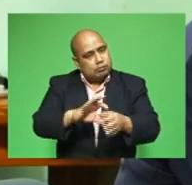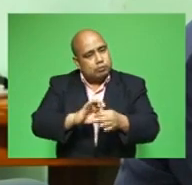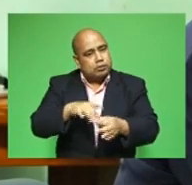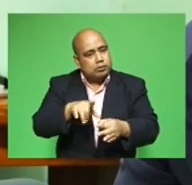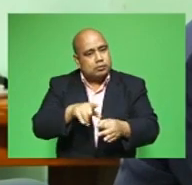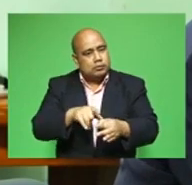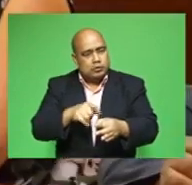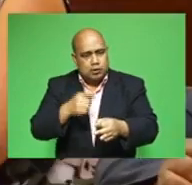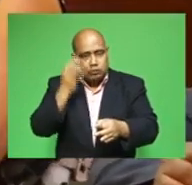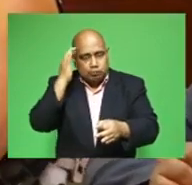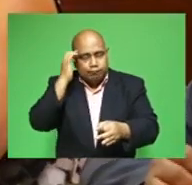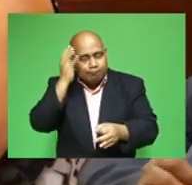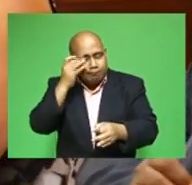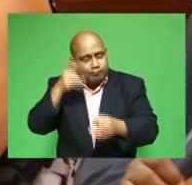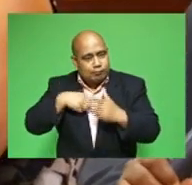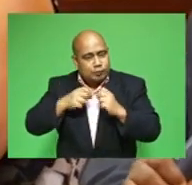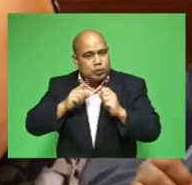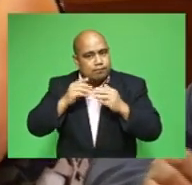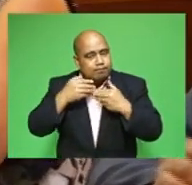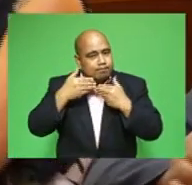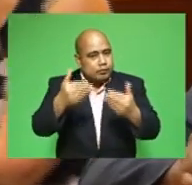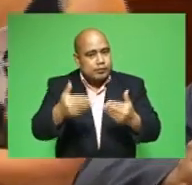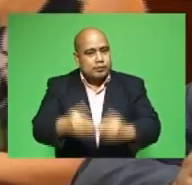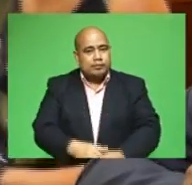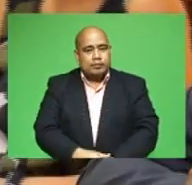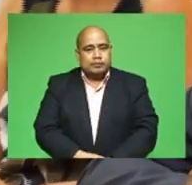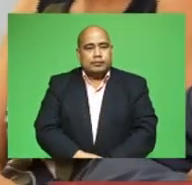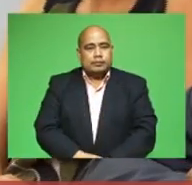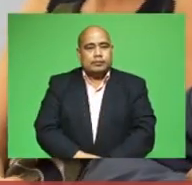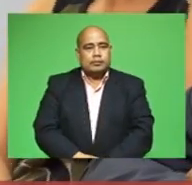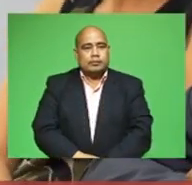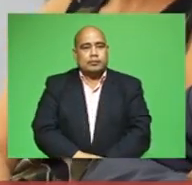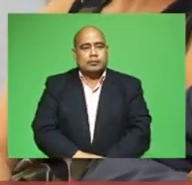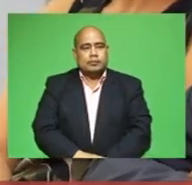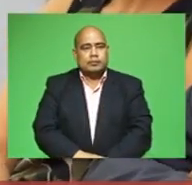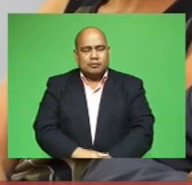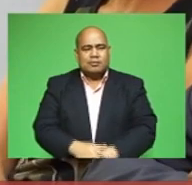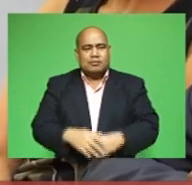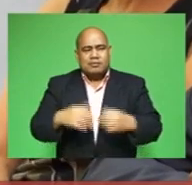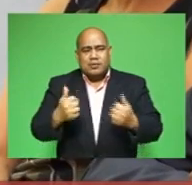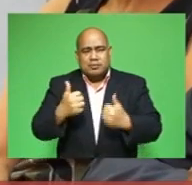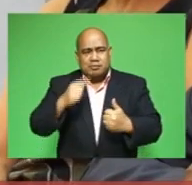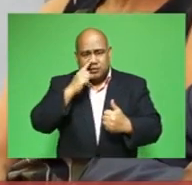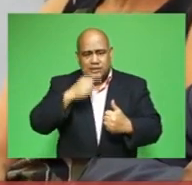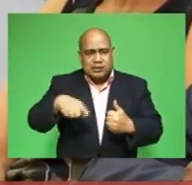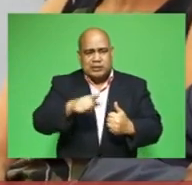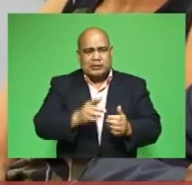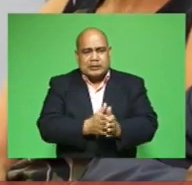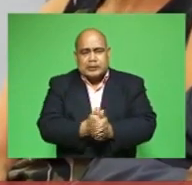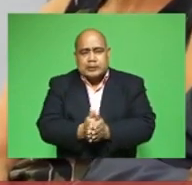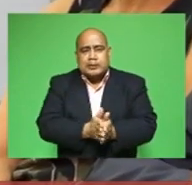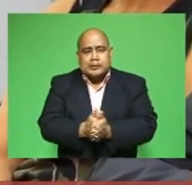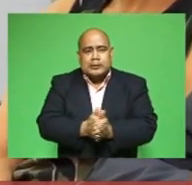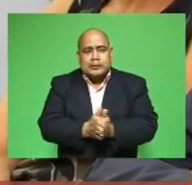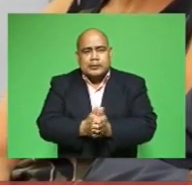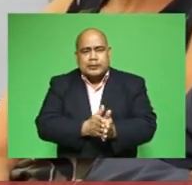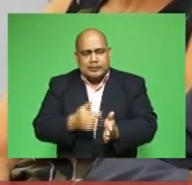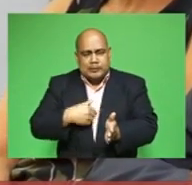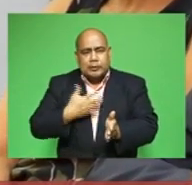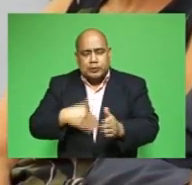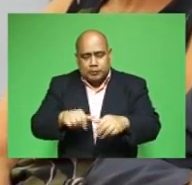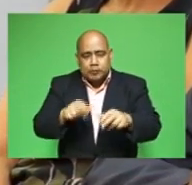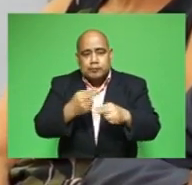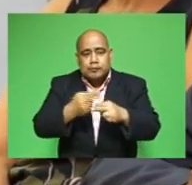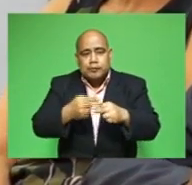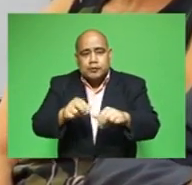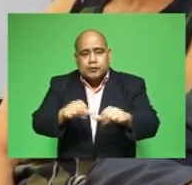thinking outside the box. Massive interest shown by people to get into agribusiness.